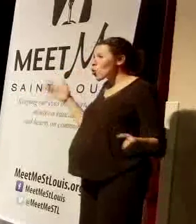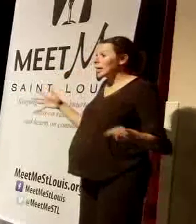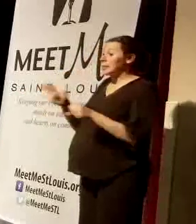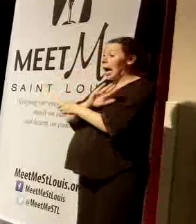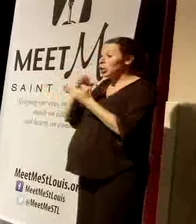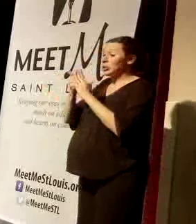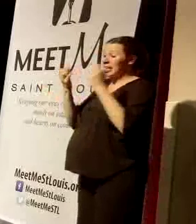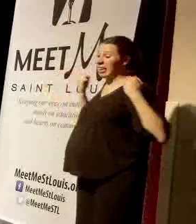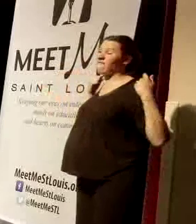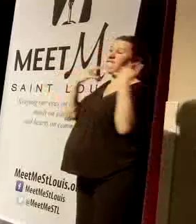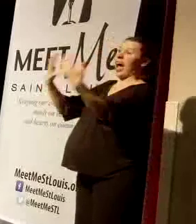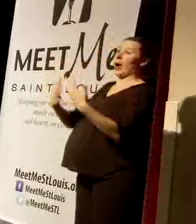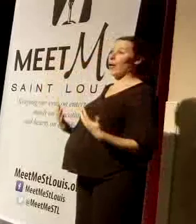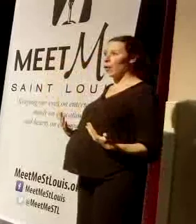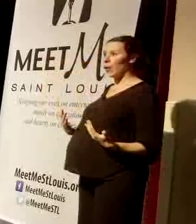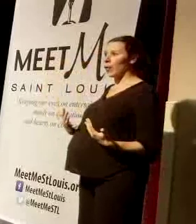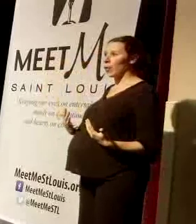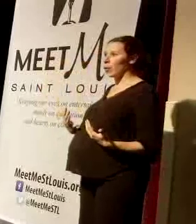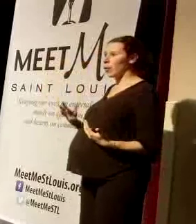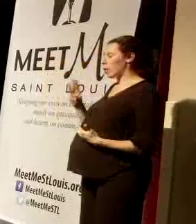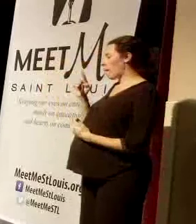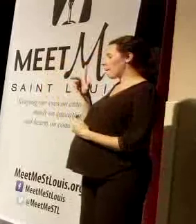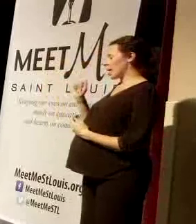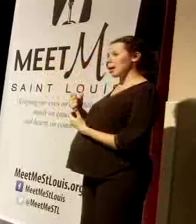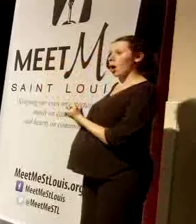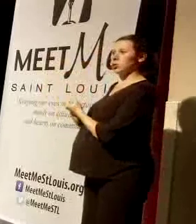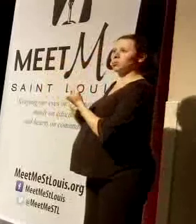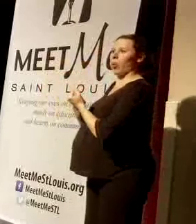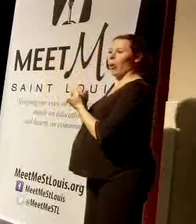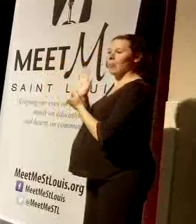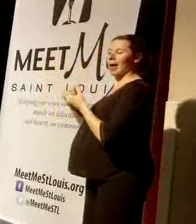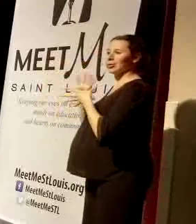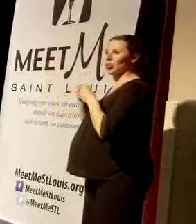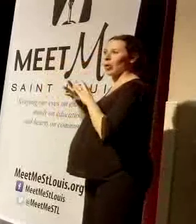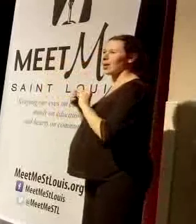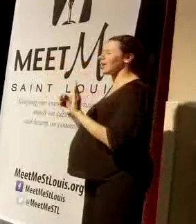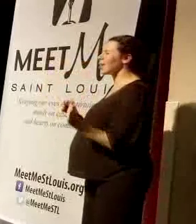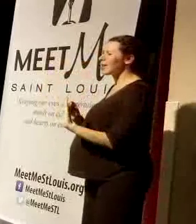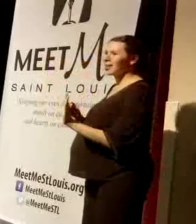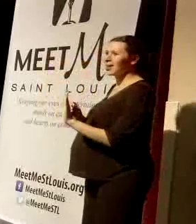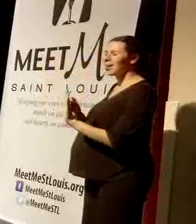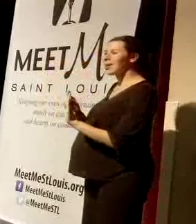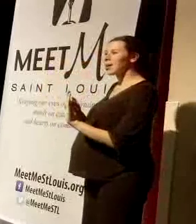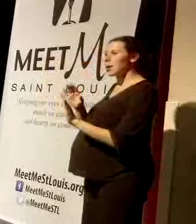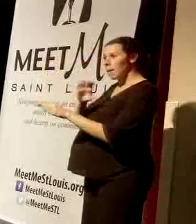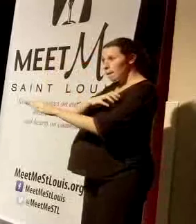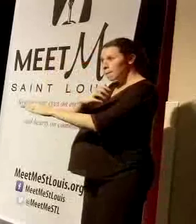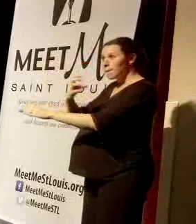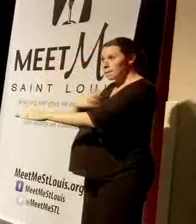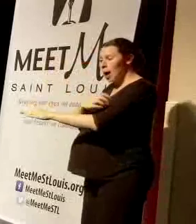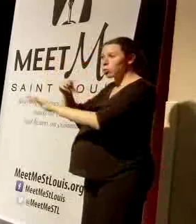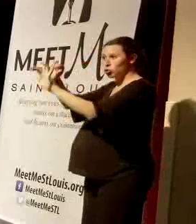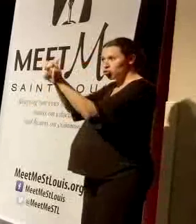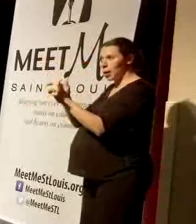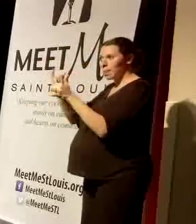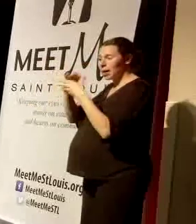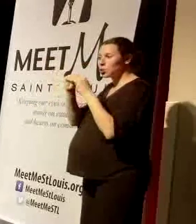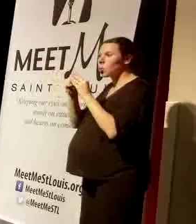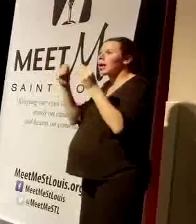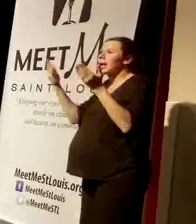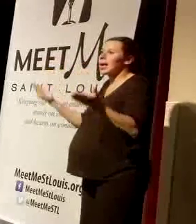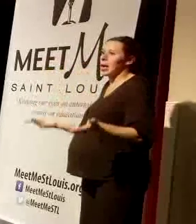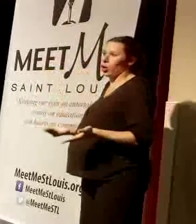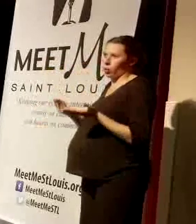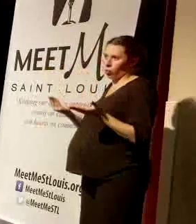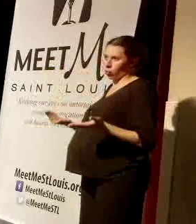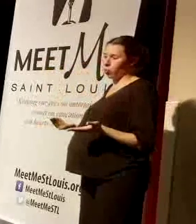that's reinforced by the media. So the ultimate power to shape that narrative, it's right here. Part of it is in this room. So I